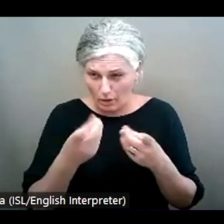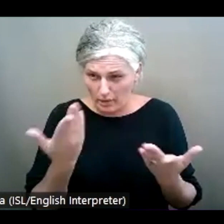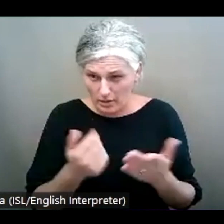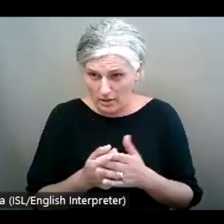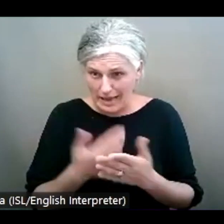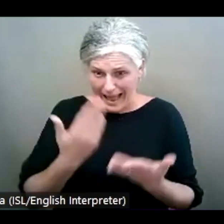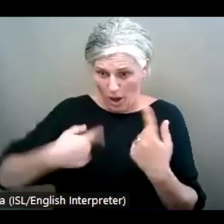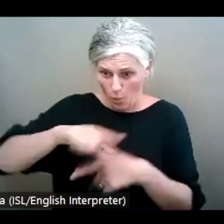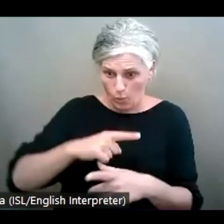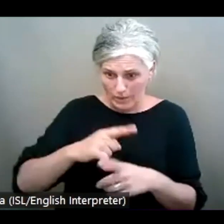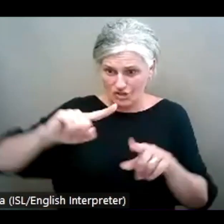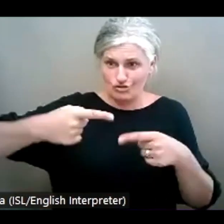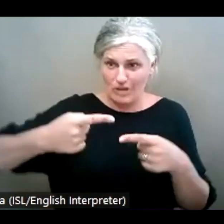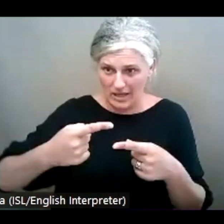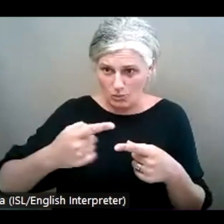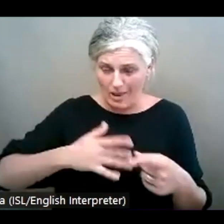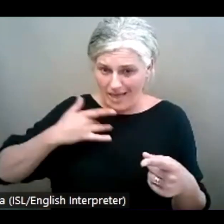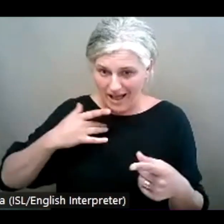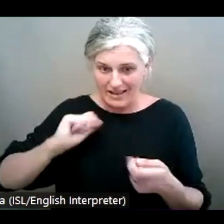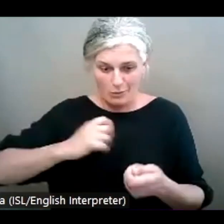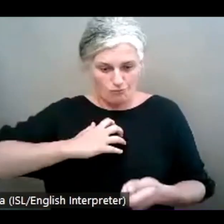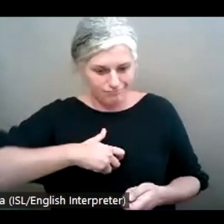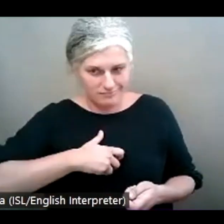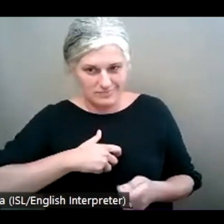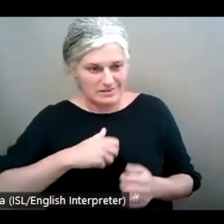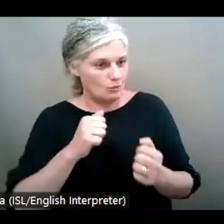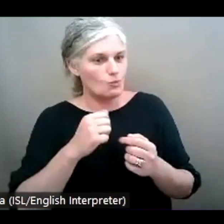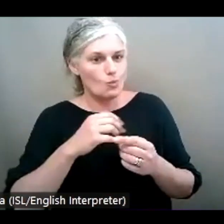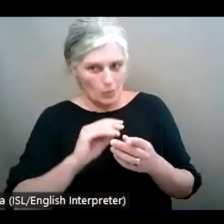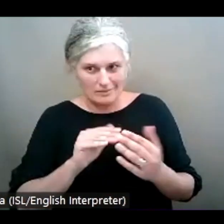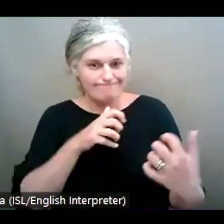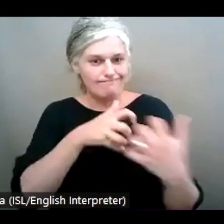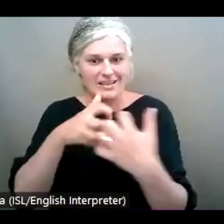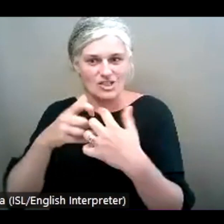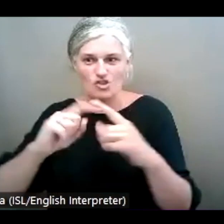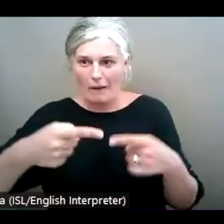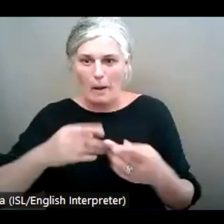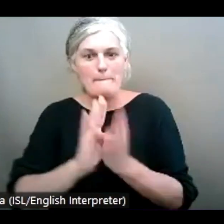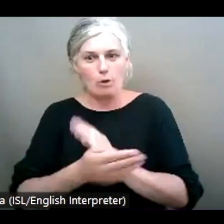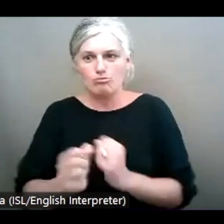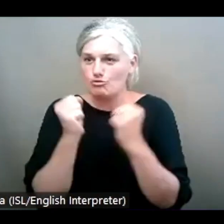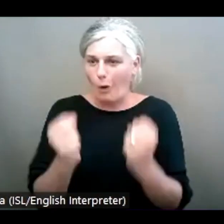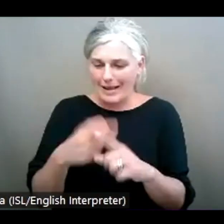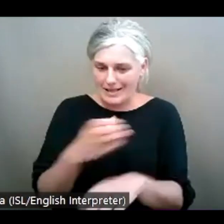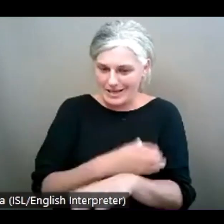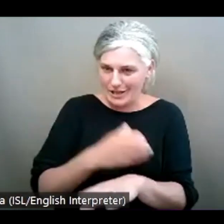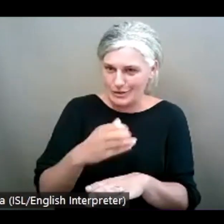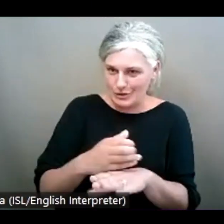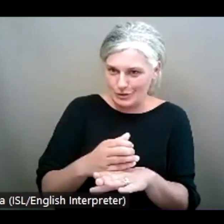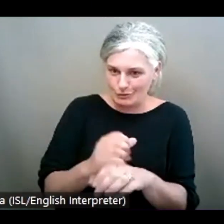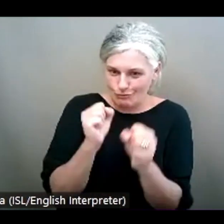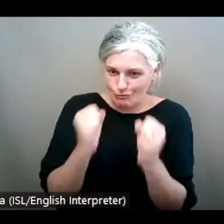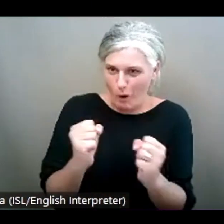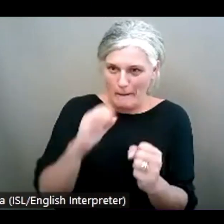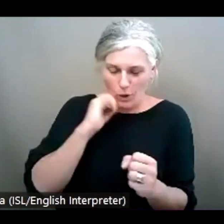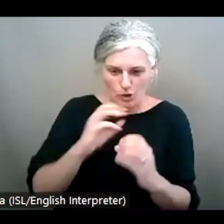how do we meet them? So we adapted, and we met these challenges, and we came out stronger, and we're continuing stronger because of the creativity we